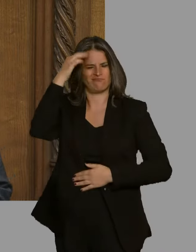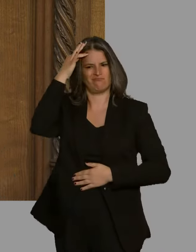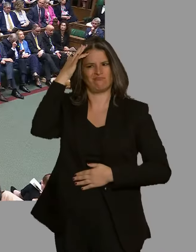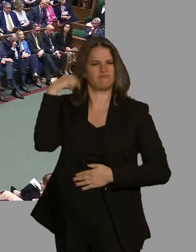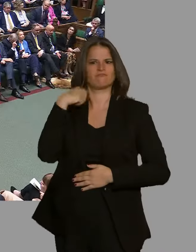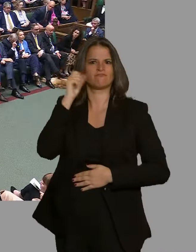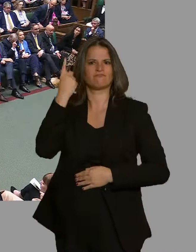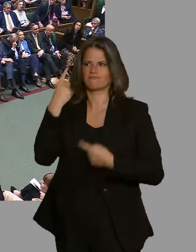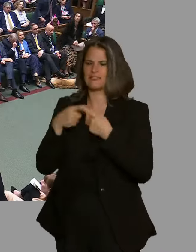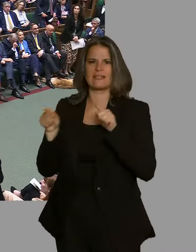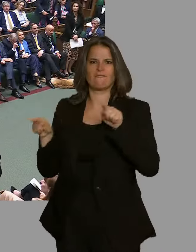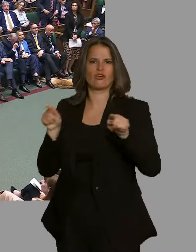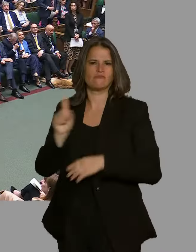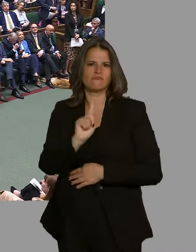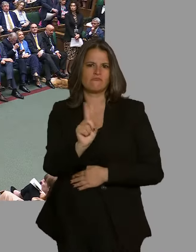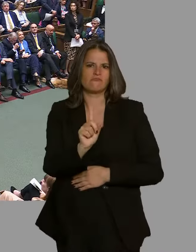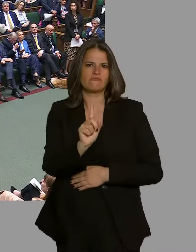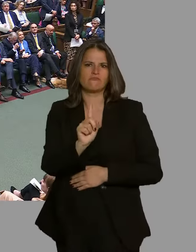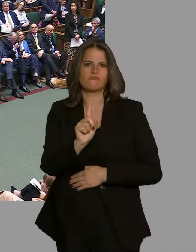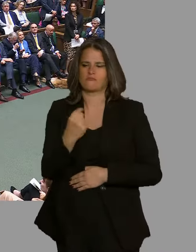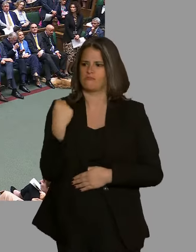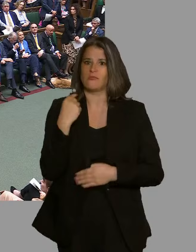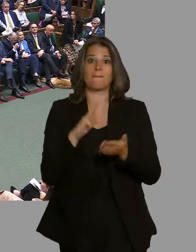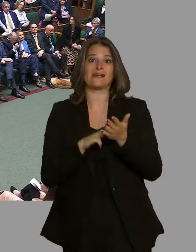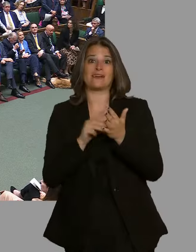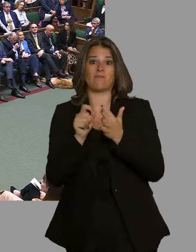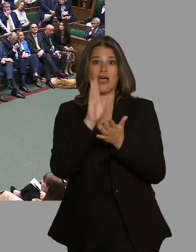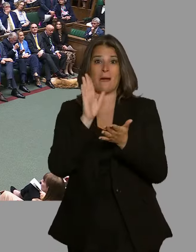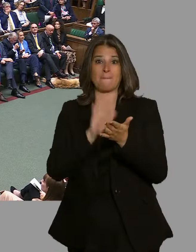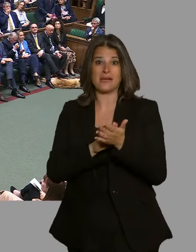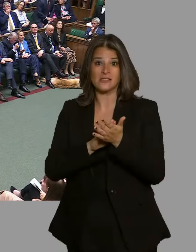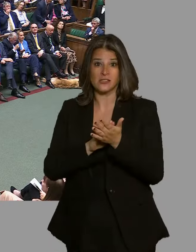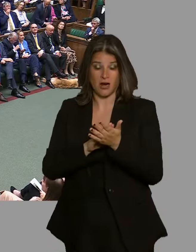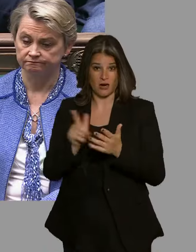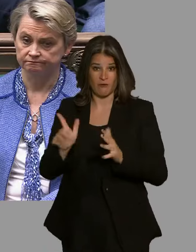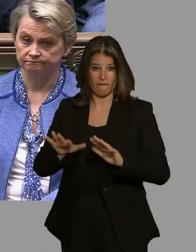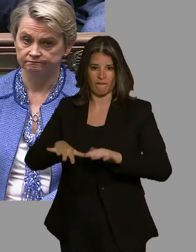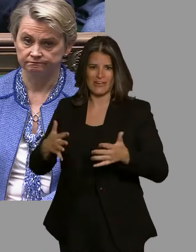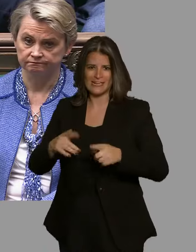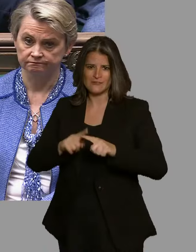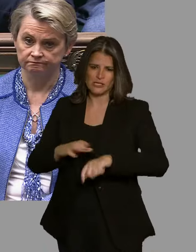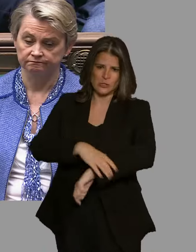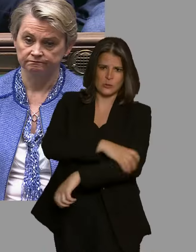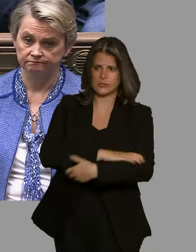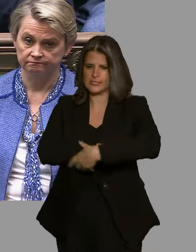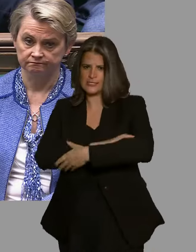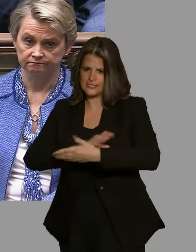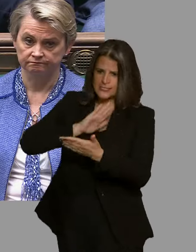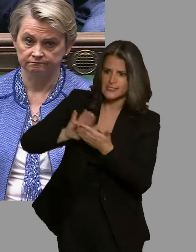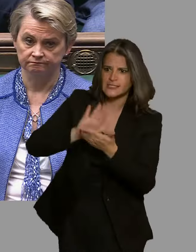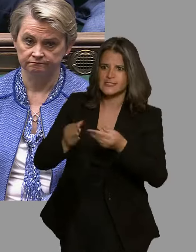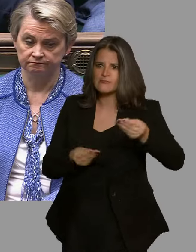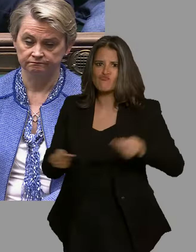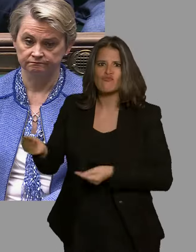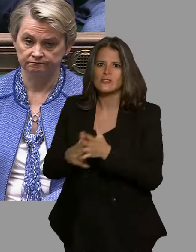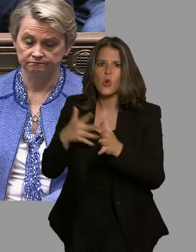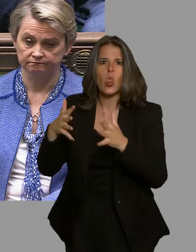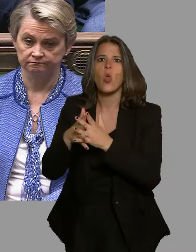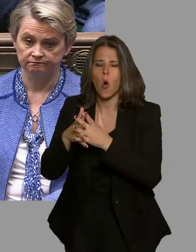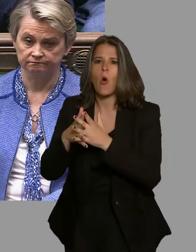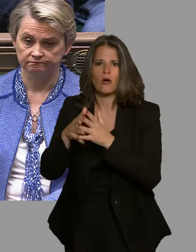Ireland? Well, Mr. Speaker, it is important that we reduce tariffs on steel into